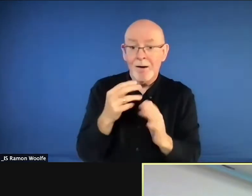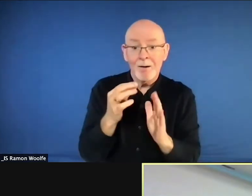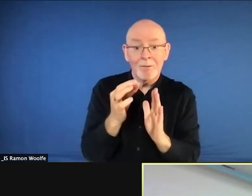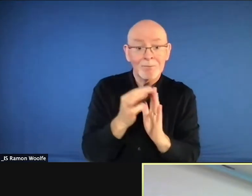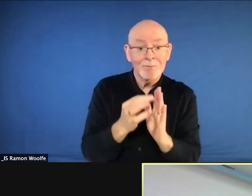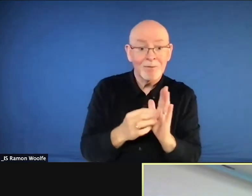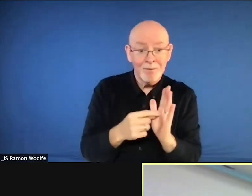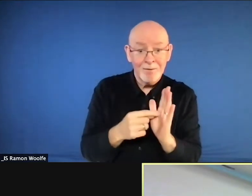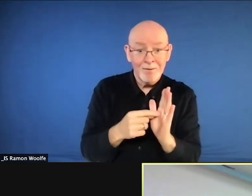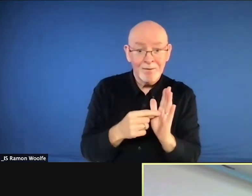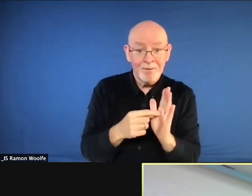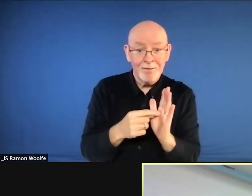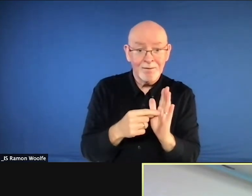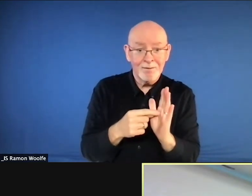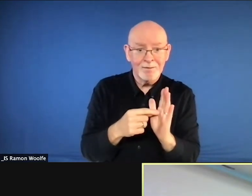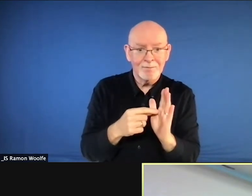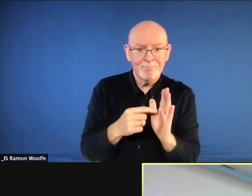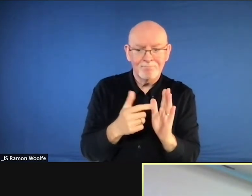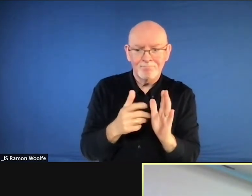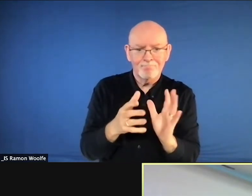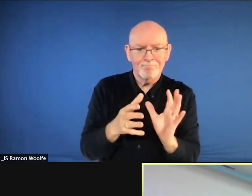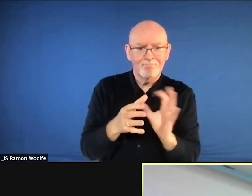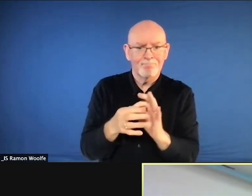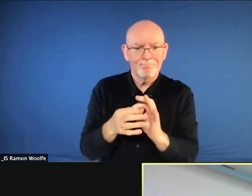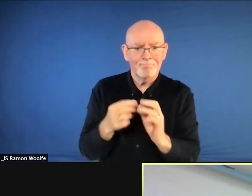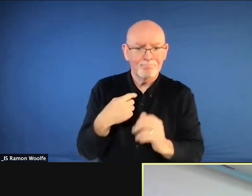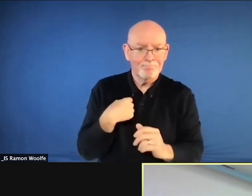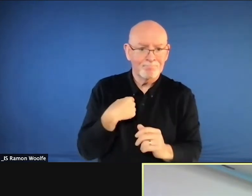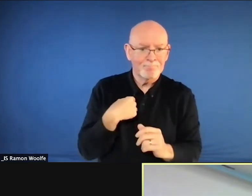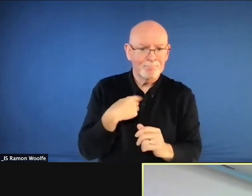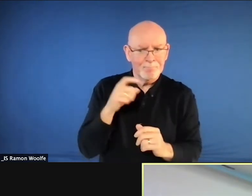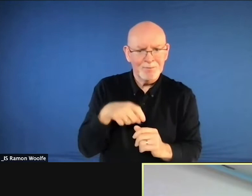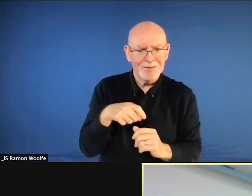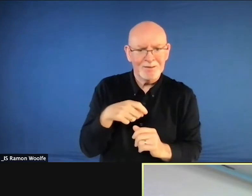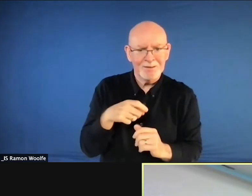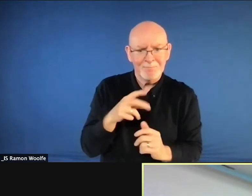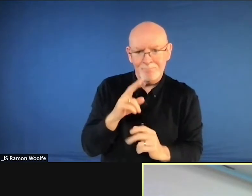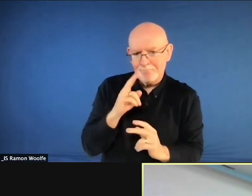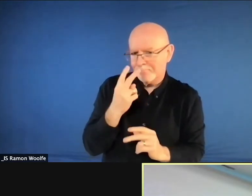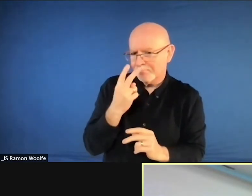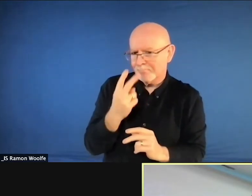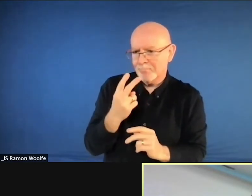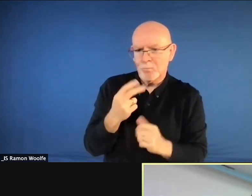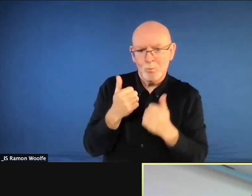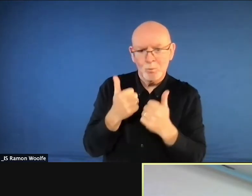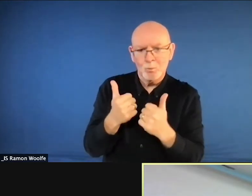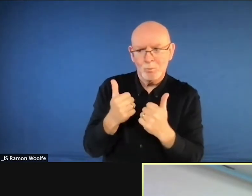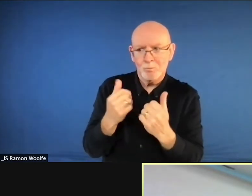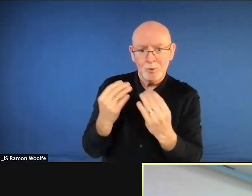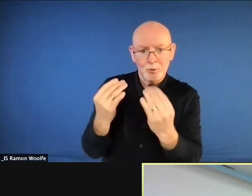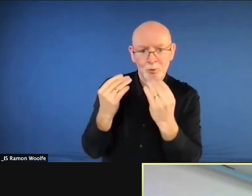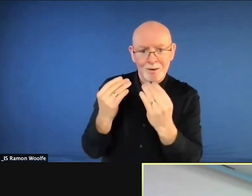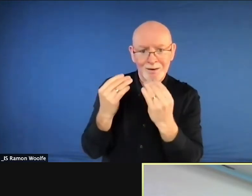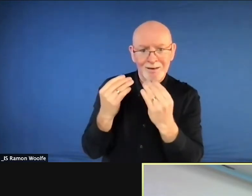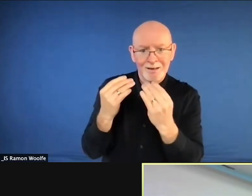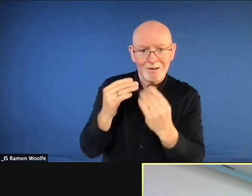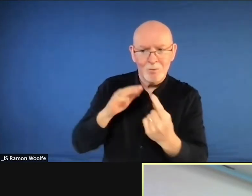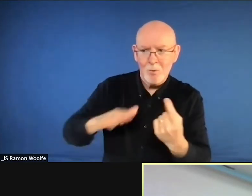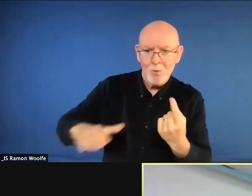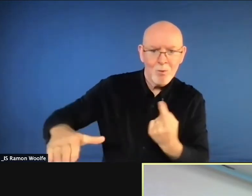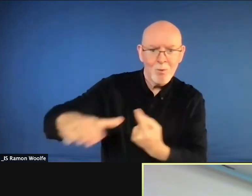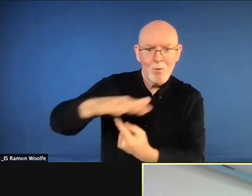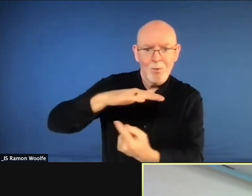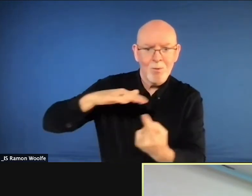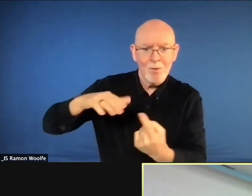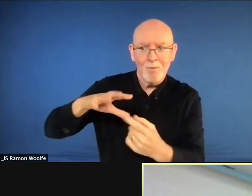that we will ensure adequate training for all involved in research projects. So that means, I